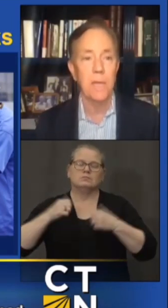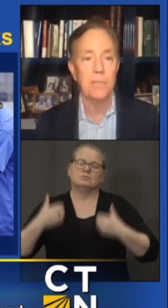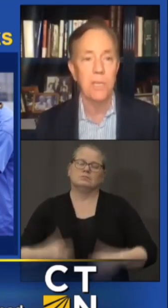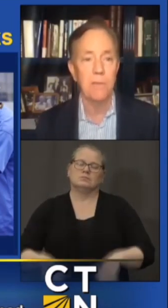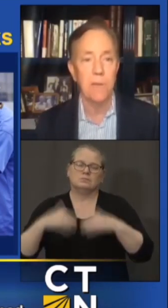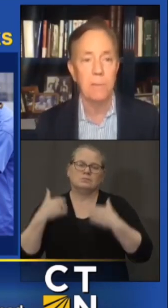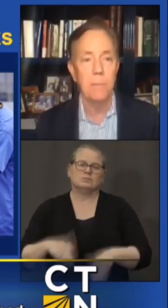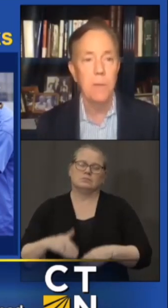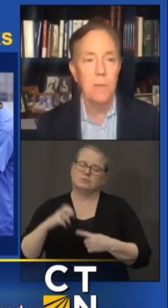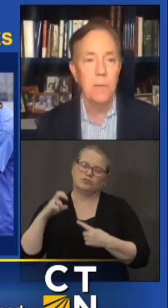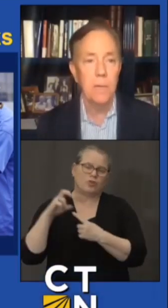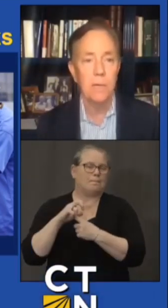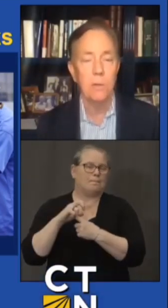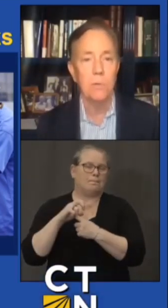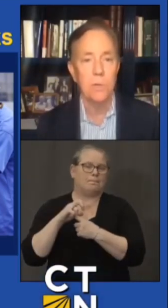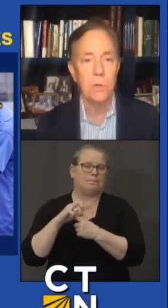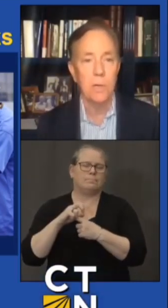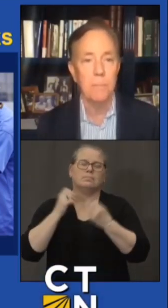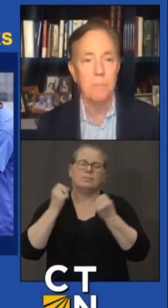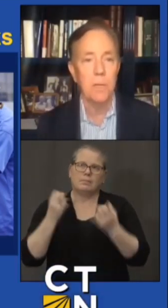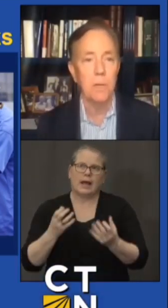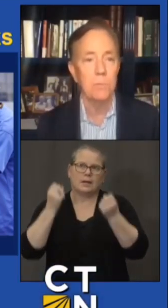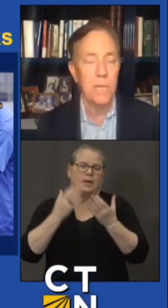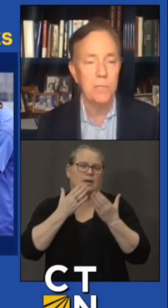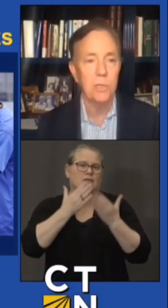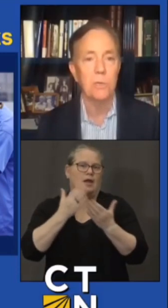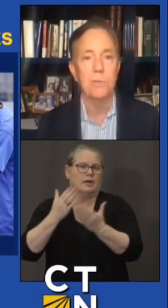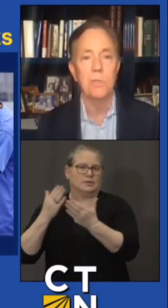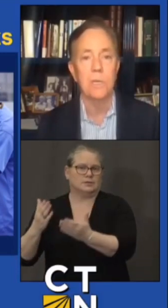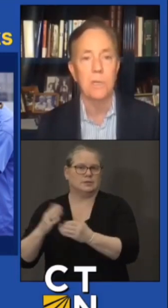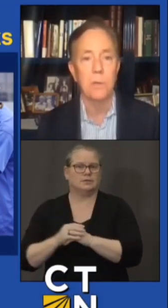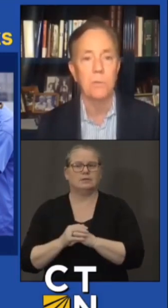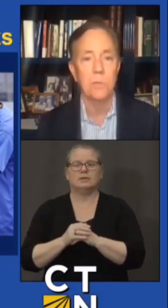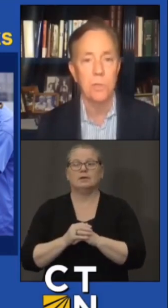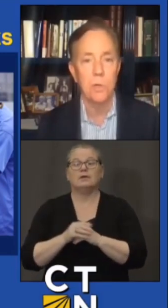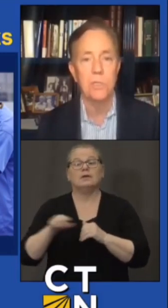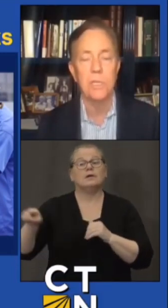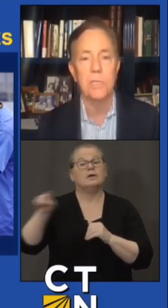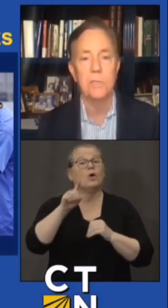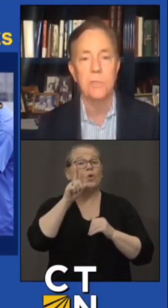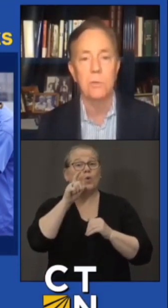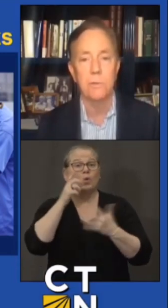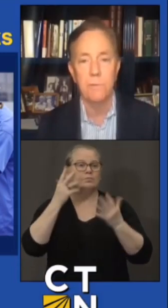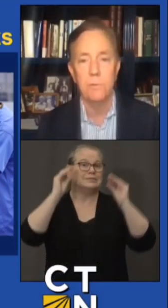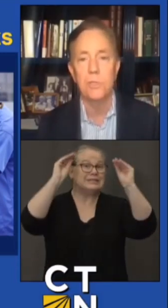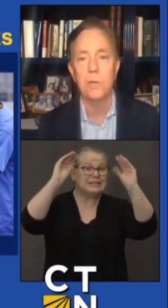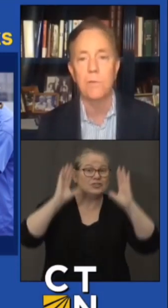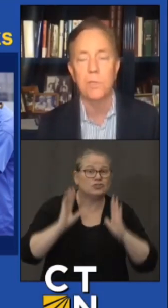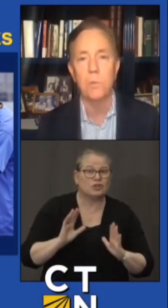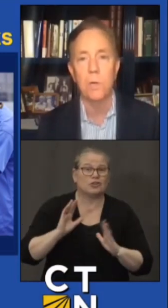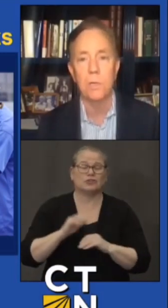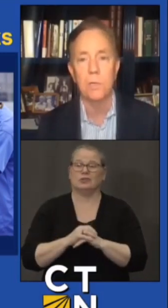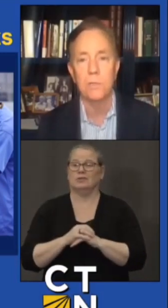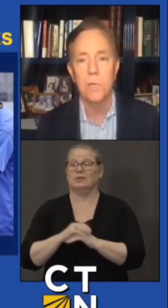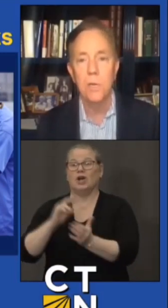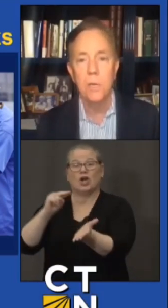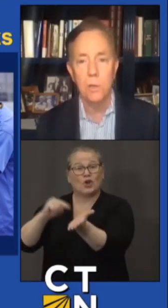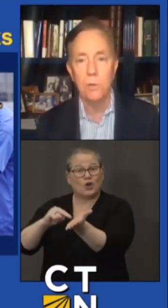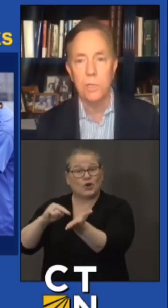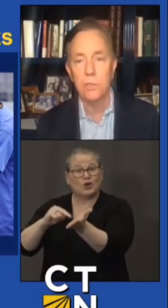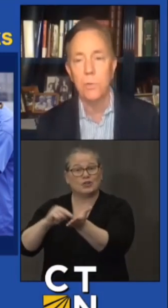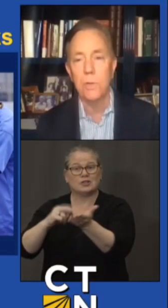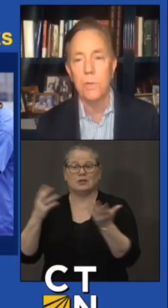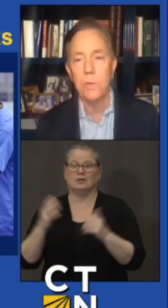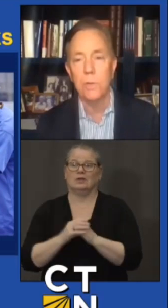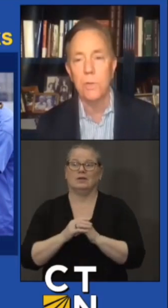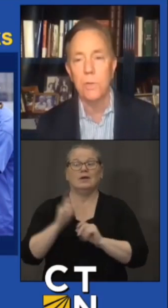to Thanksgiving. Those are, teachers, those are nurses, those are food service workers, those